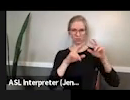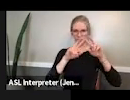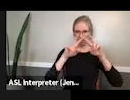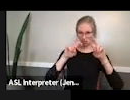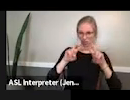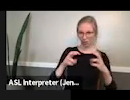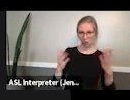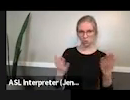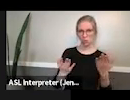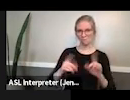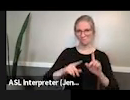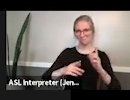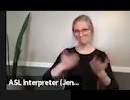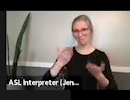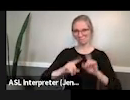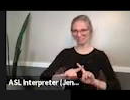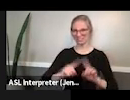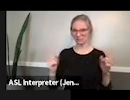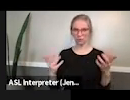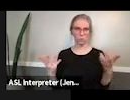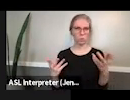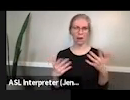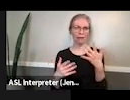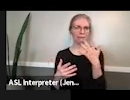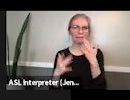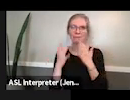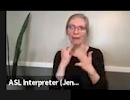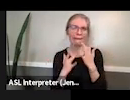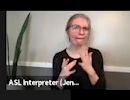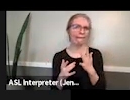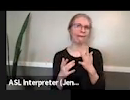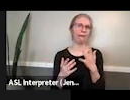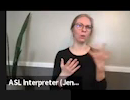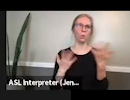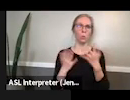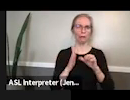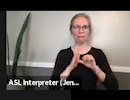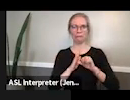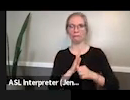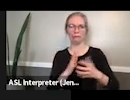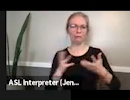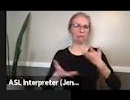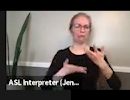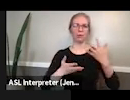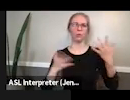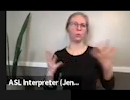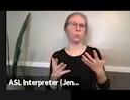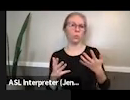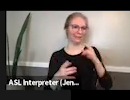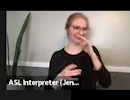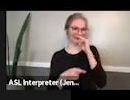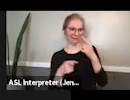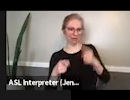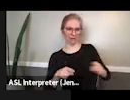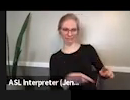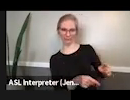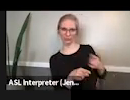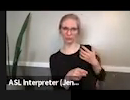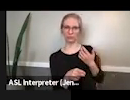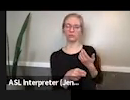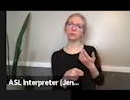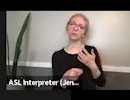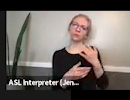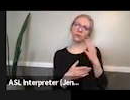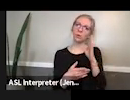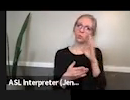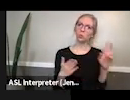different, what may be lacking, what may be exaggerated, and what one of your little kiddos is doing. A lot of this, I'm going to defer to some handouts